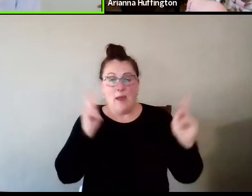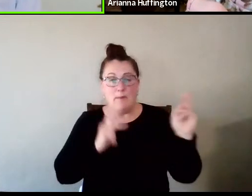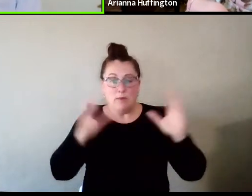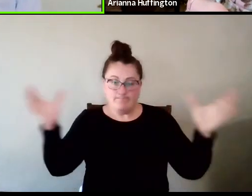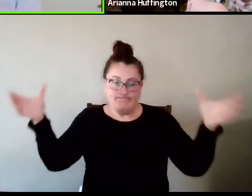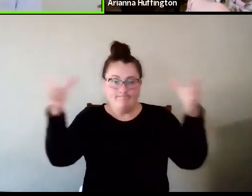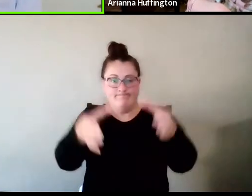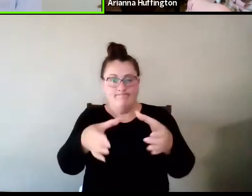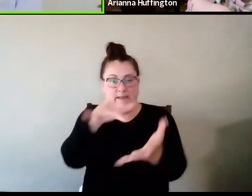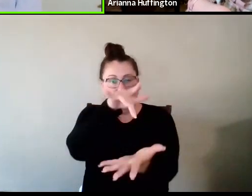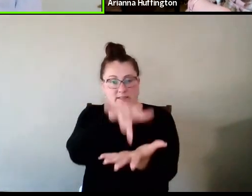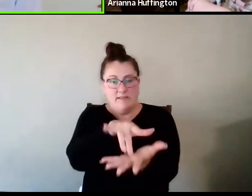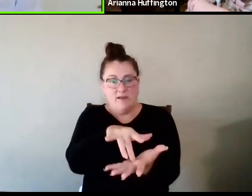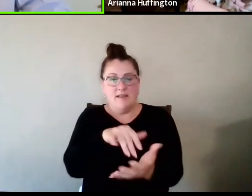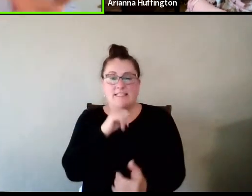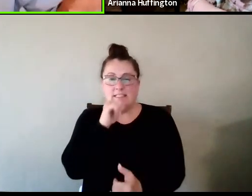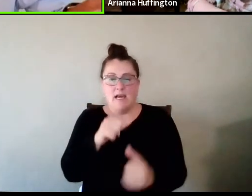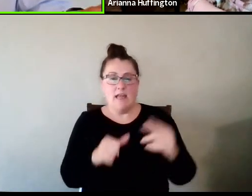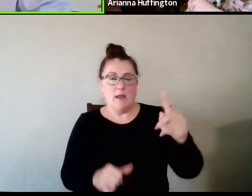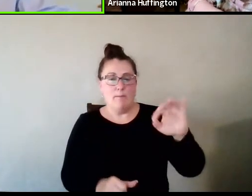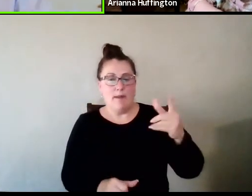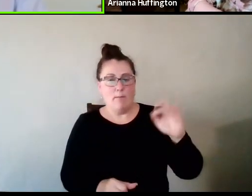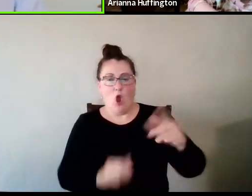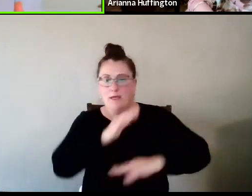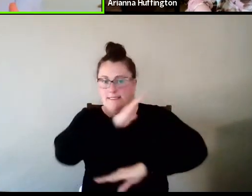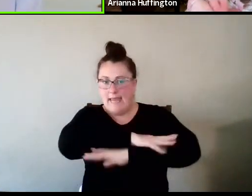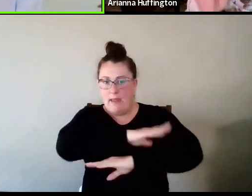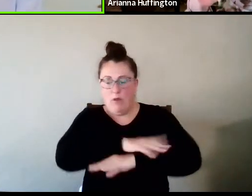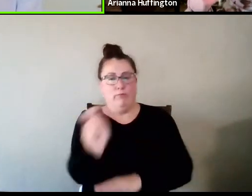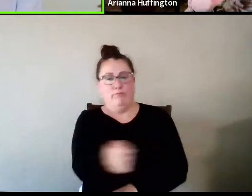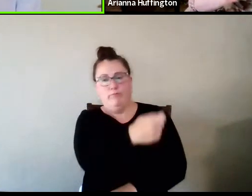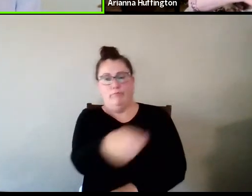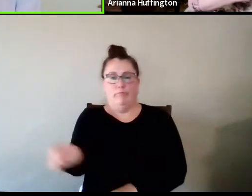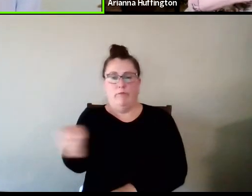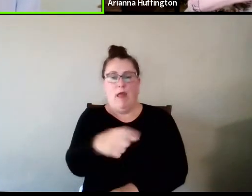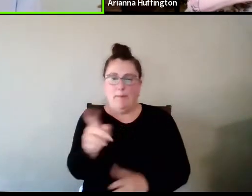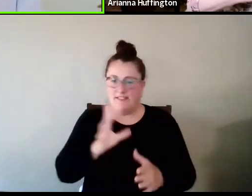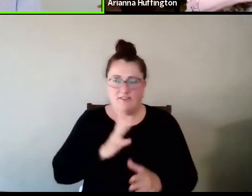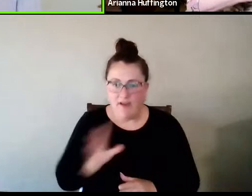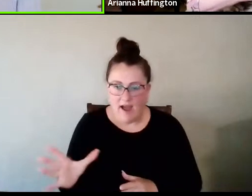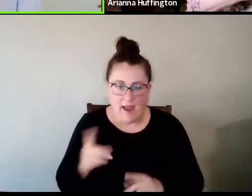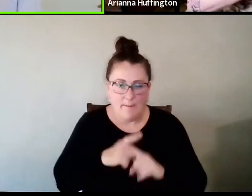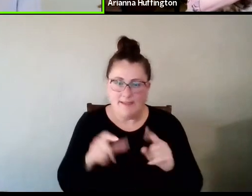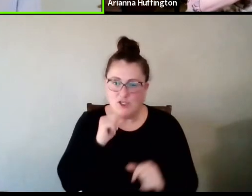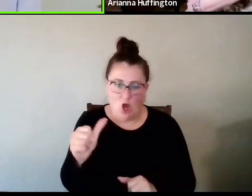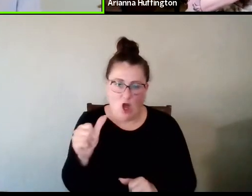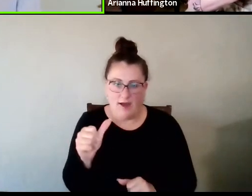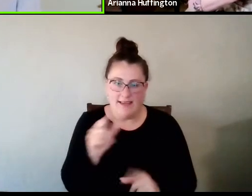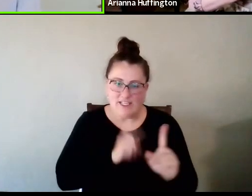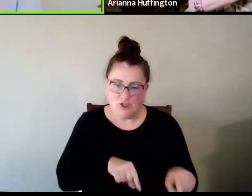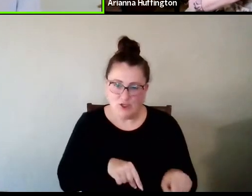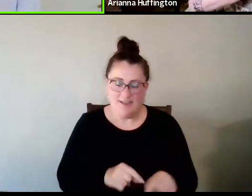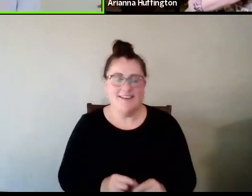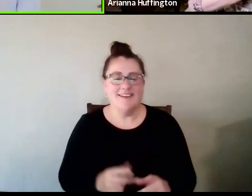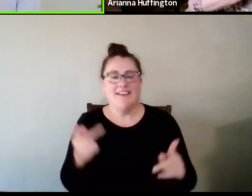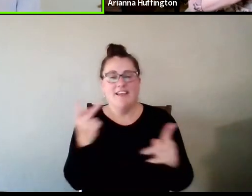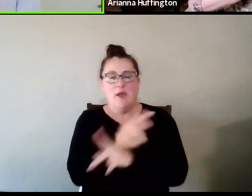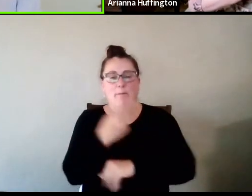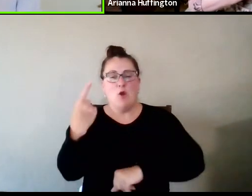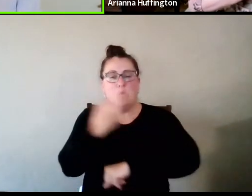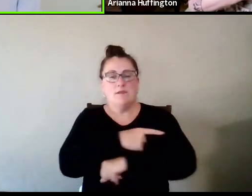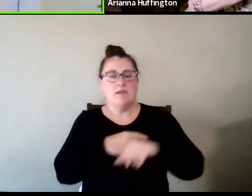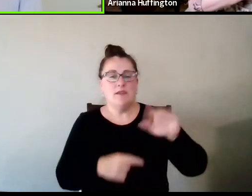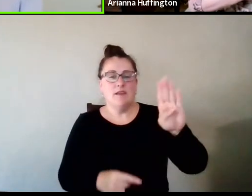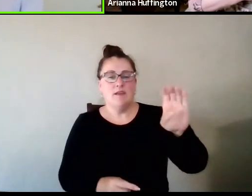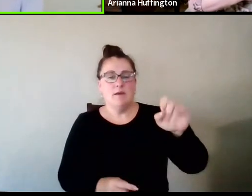with you, it's not the ping pong table. So, I mean, they're fine, but, you know, that doesn't do that. In the worst days at Best Buy, it meant